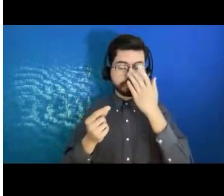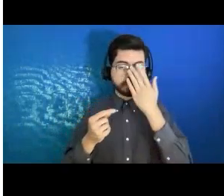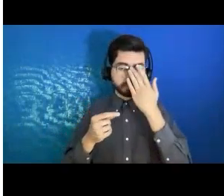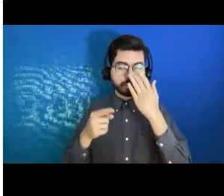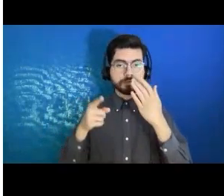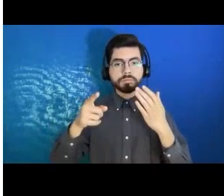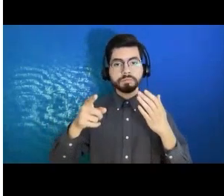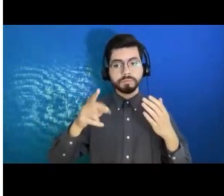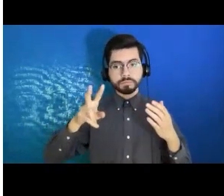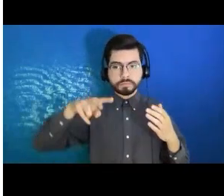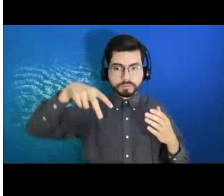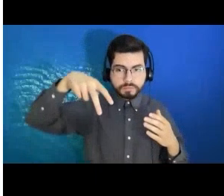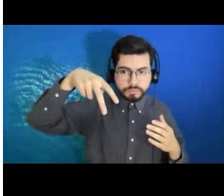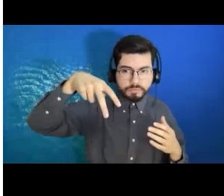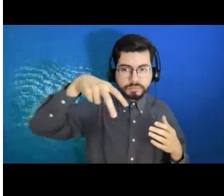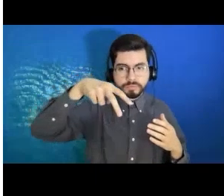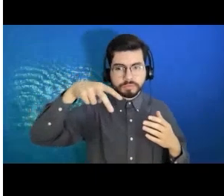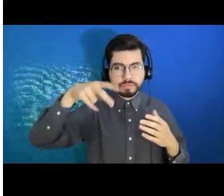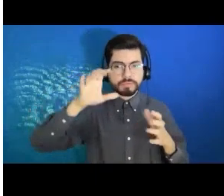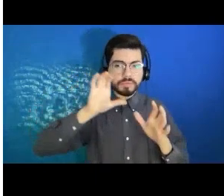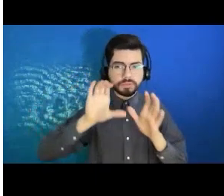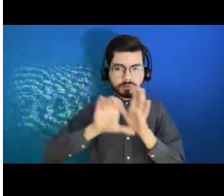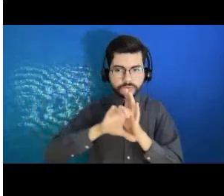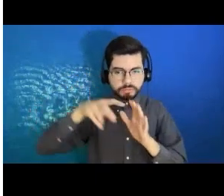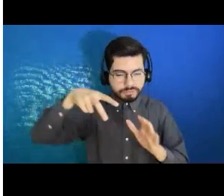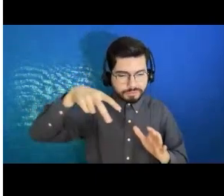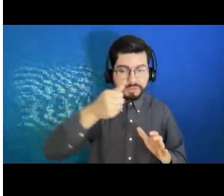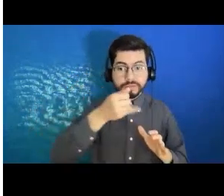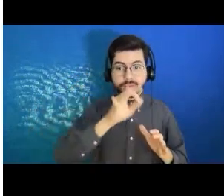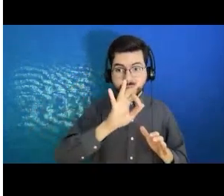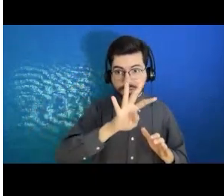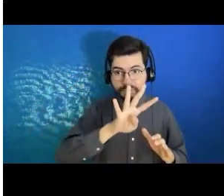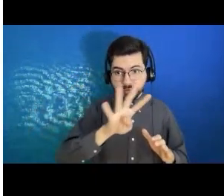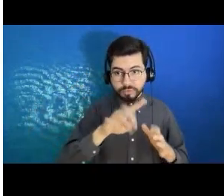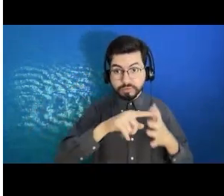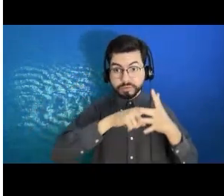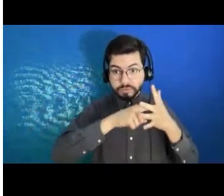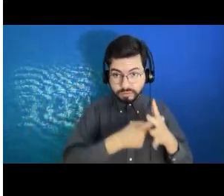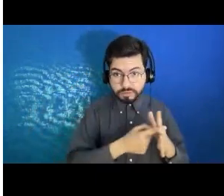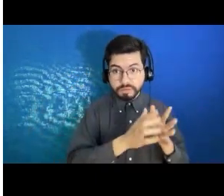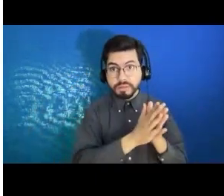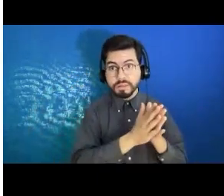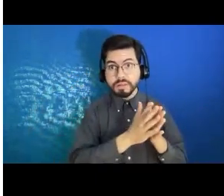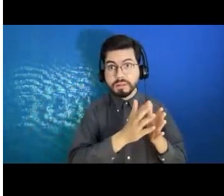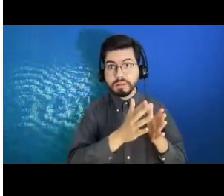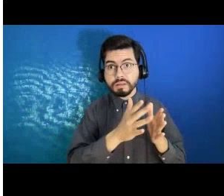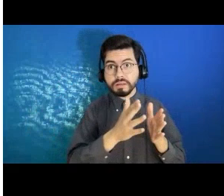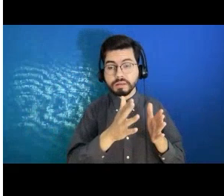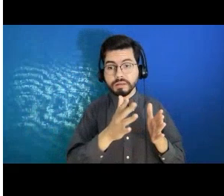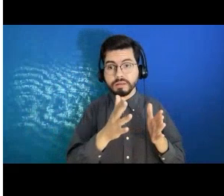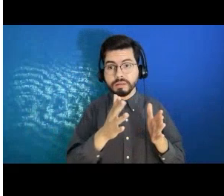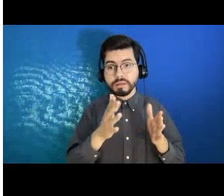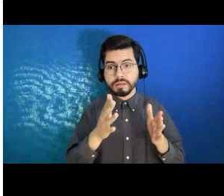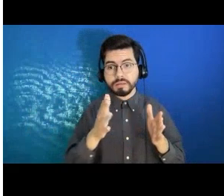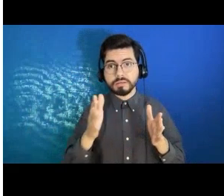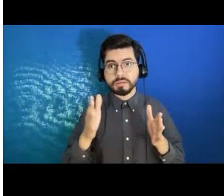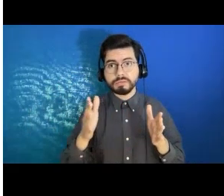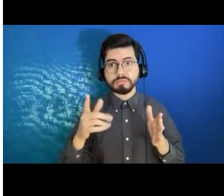aerial images through time. So this is 1994, and we're going to look at this area right here. This is the other known thermal area that's been there for a